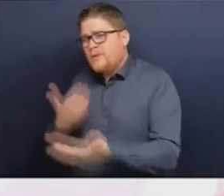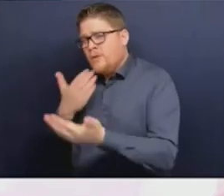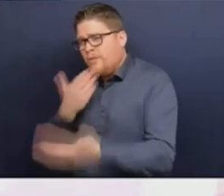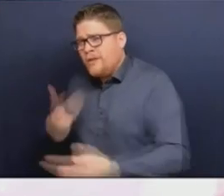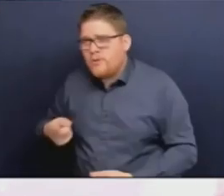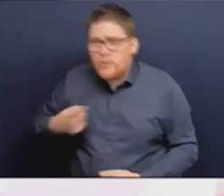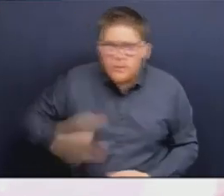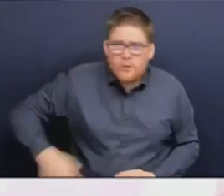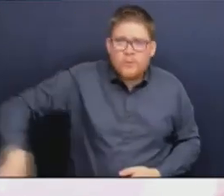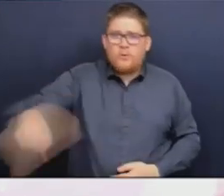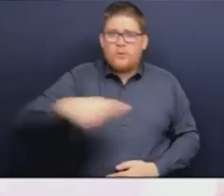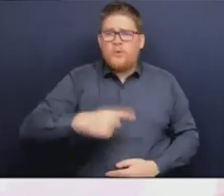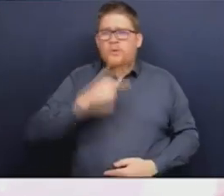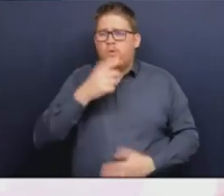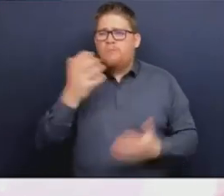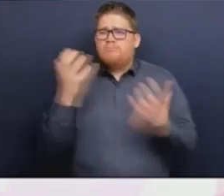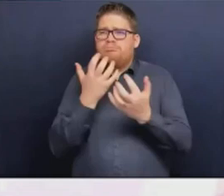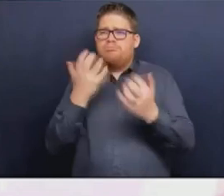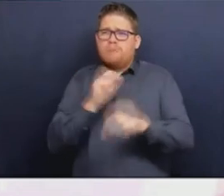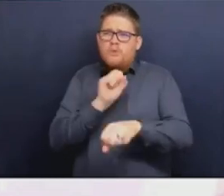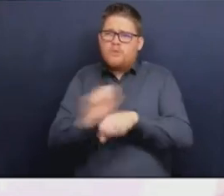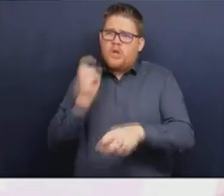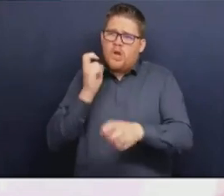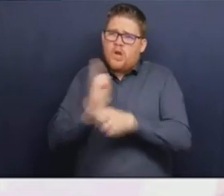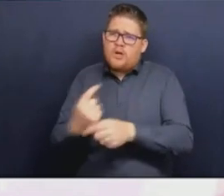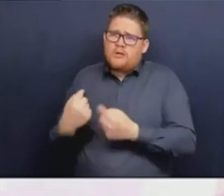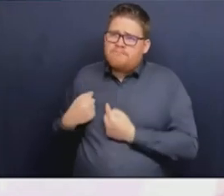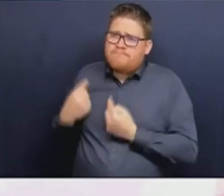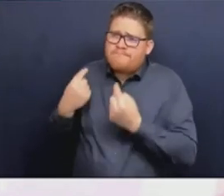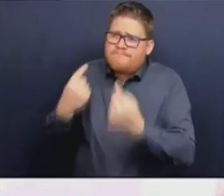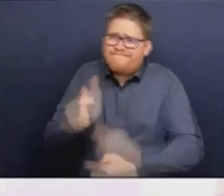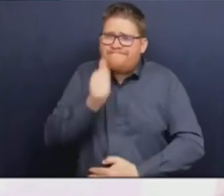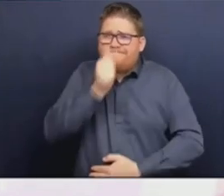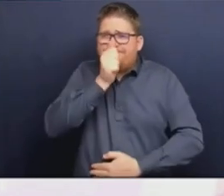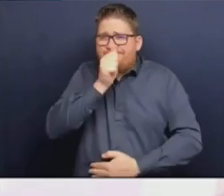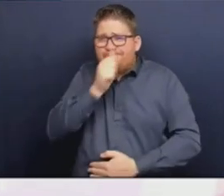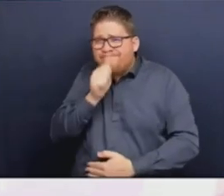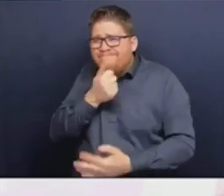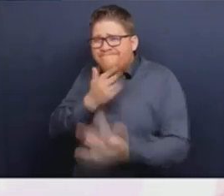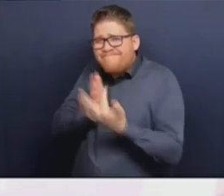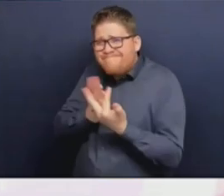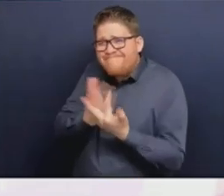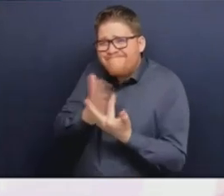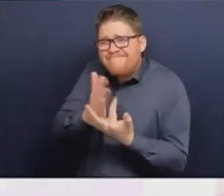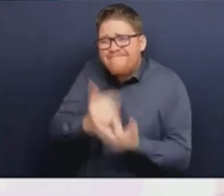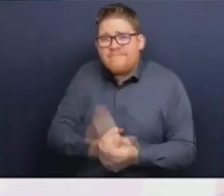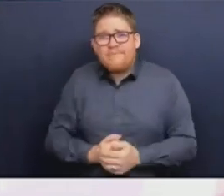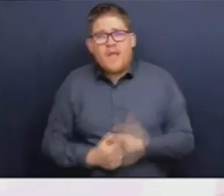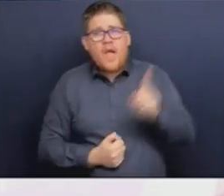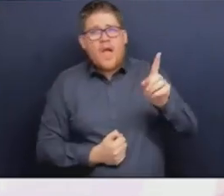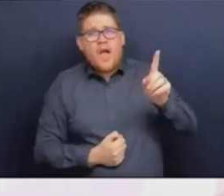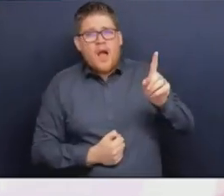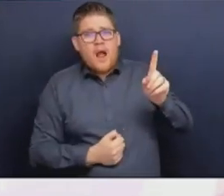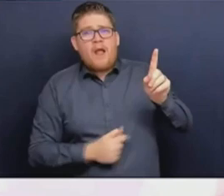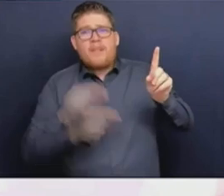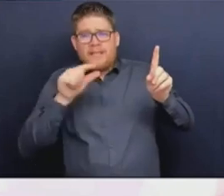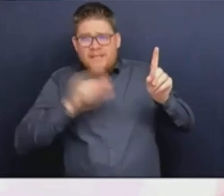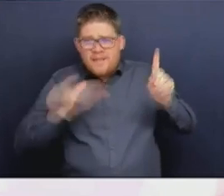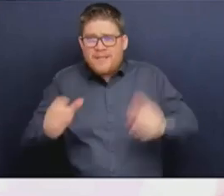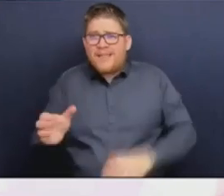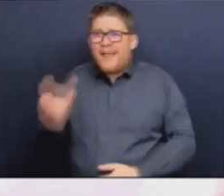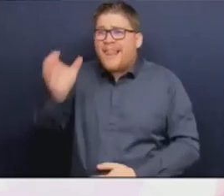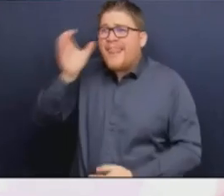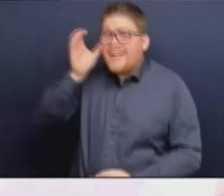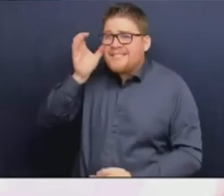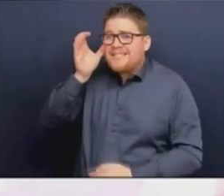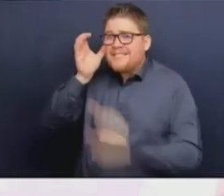speaking tirelessly to get us to this day. The government listened, but they wouldn't have anything to listen to if the advocates